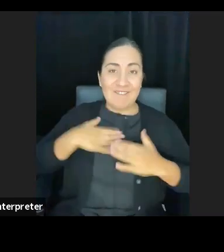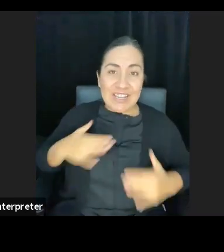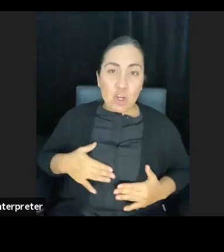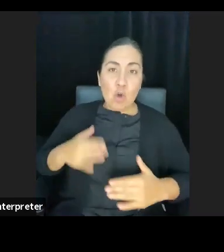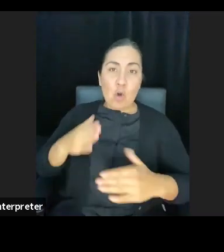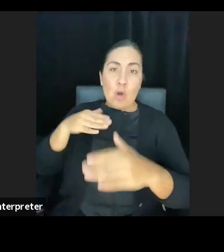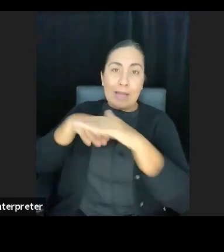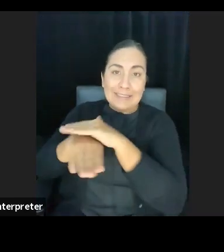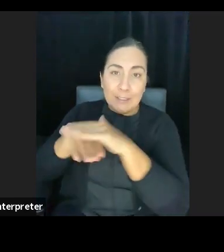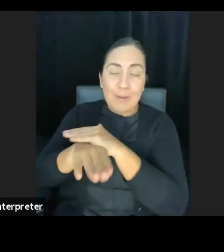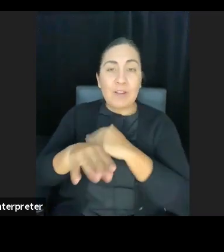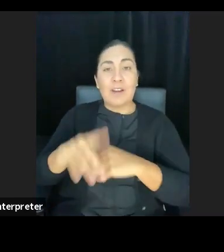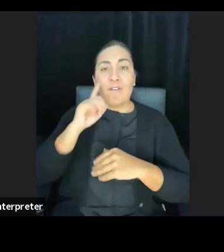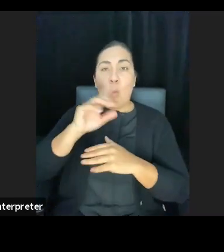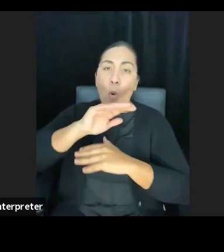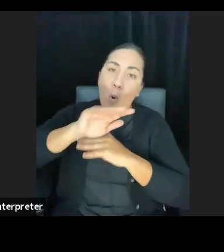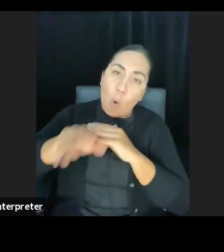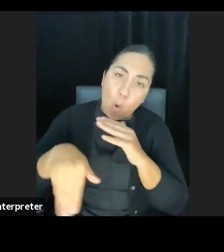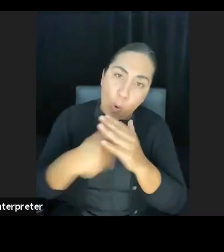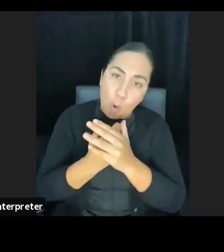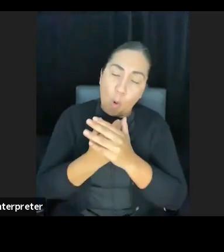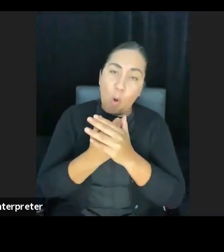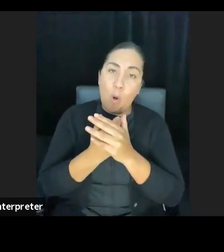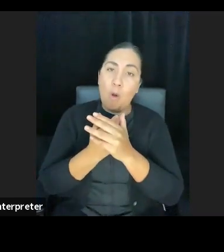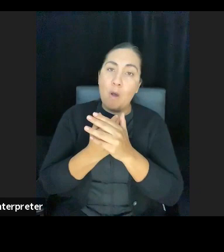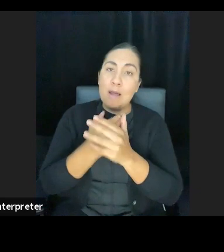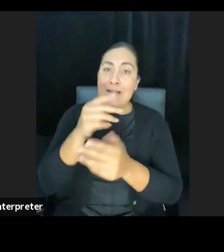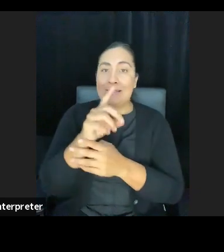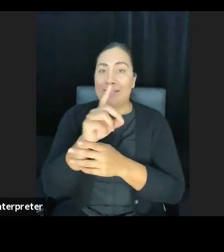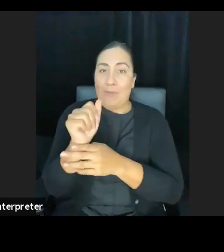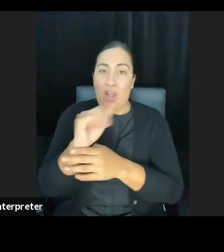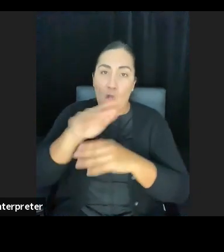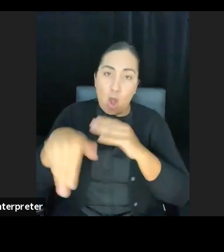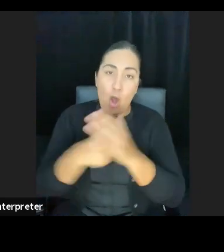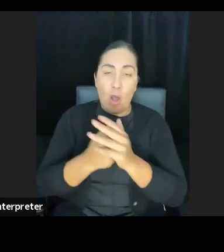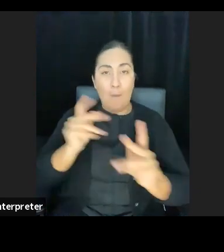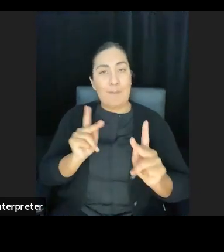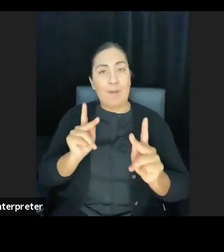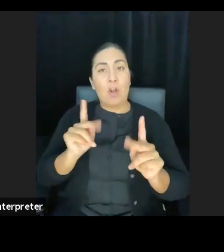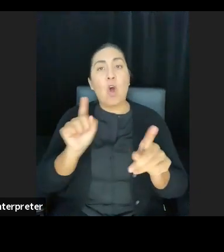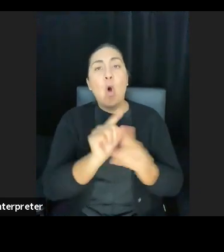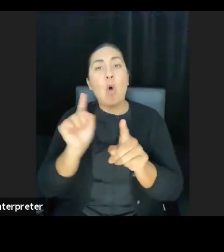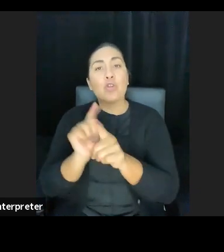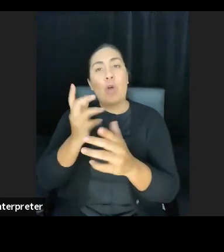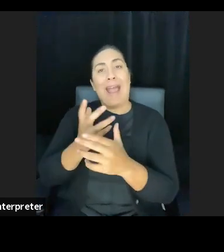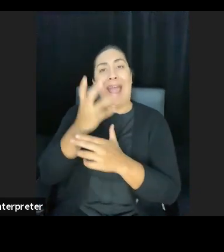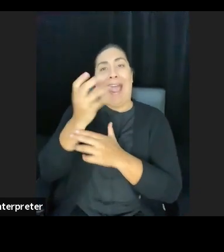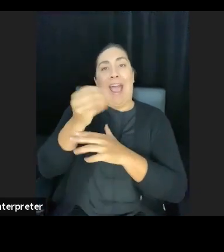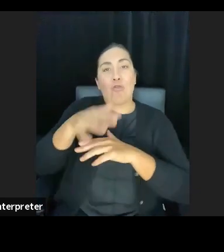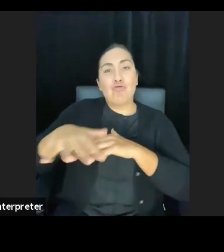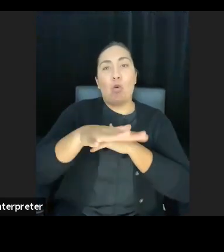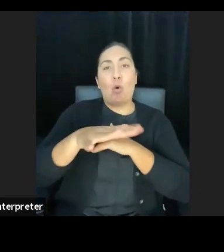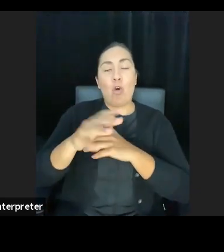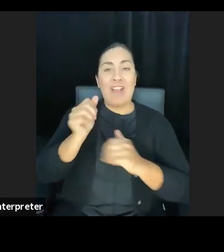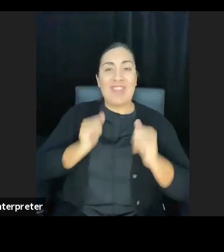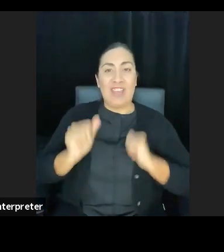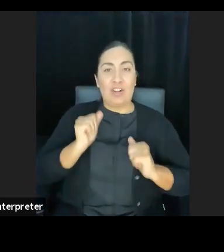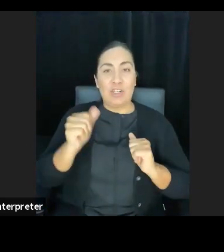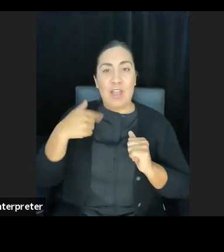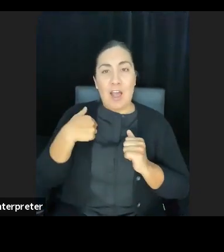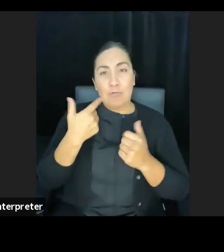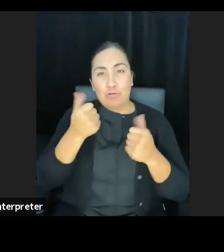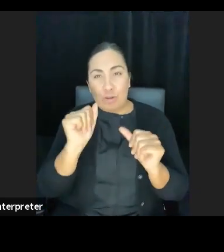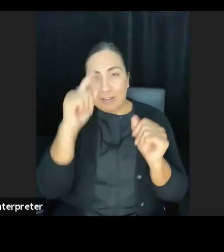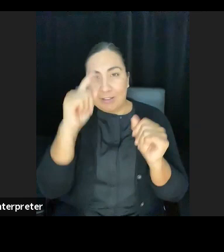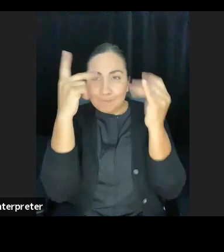marginalized populations. And also, I had an outdoor theater, so I was ideating ways to produce inside of a climate